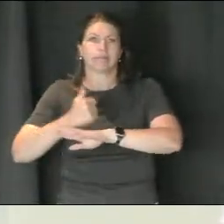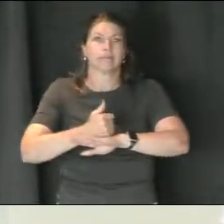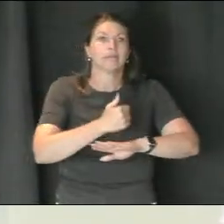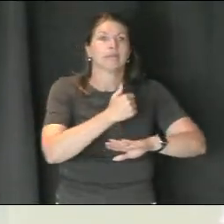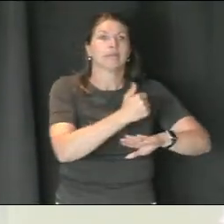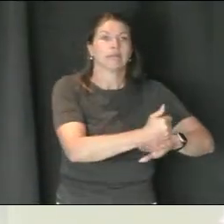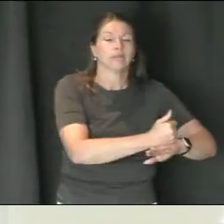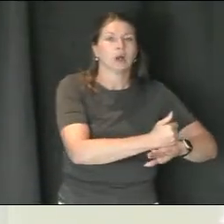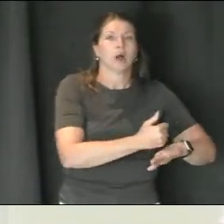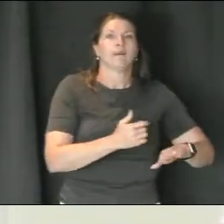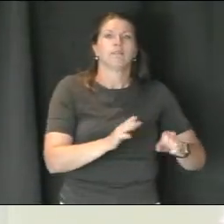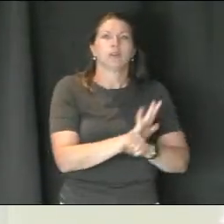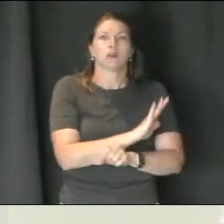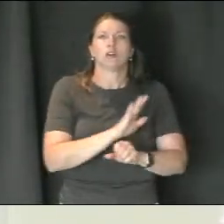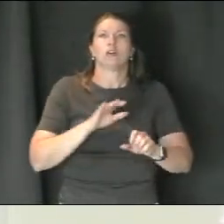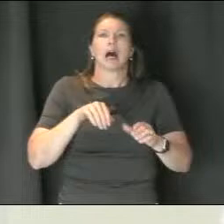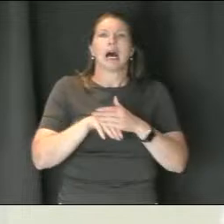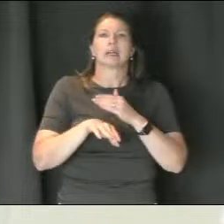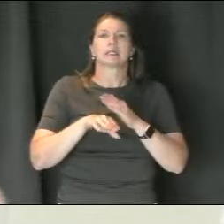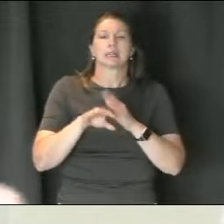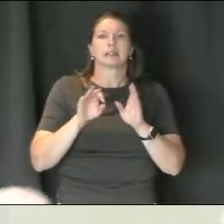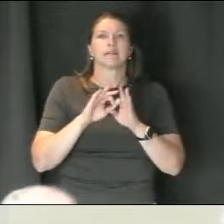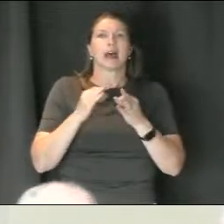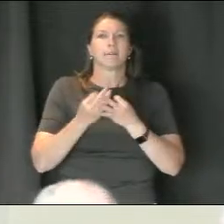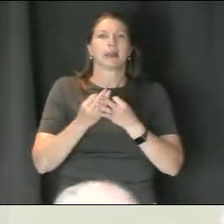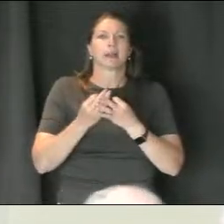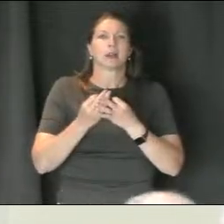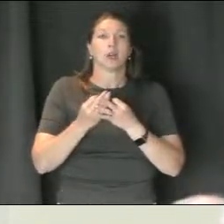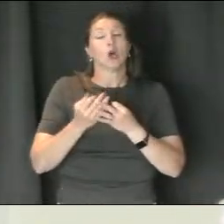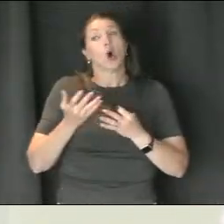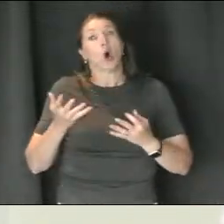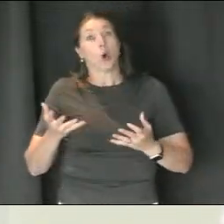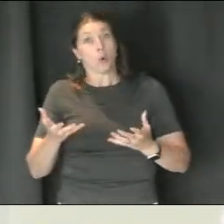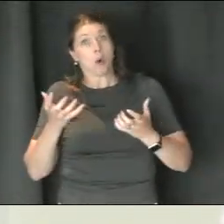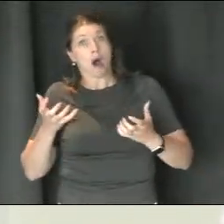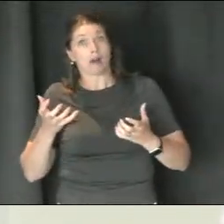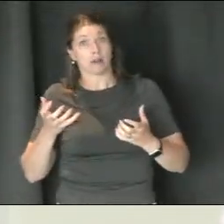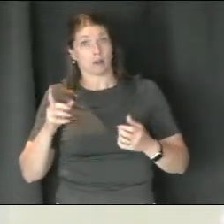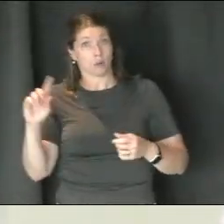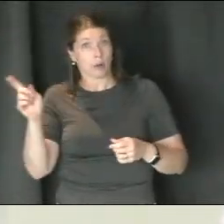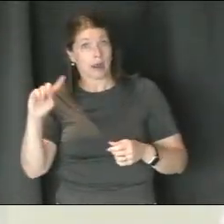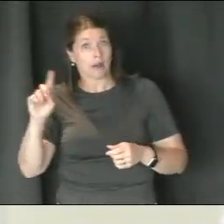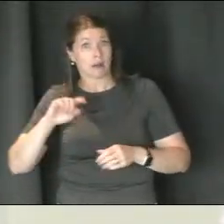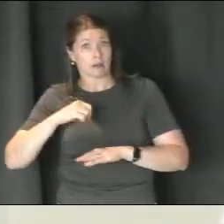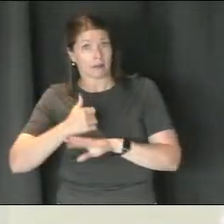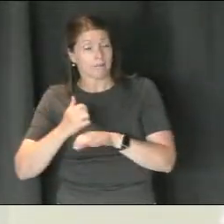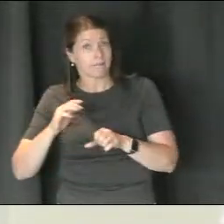and we were advocating in hospitals simply because they're open 24/7.